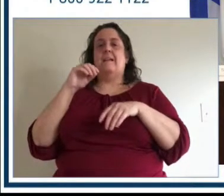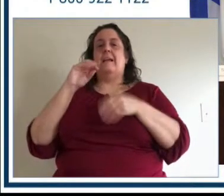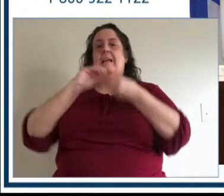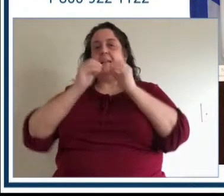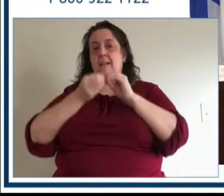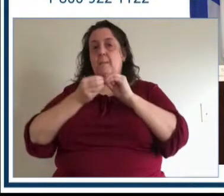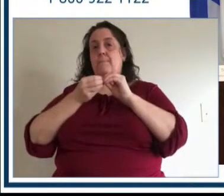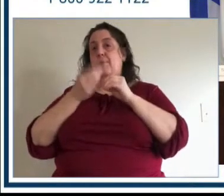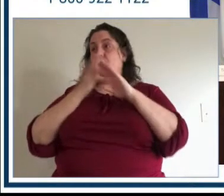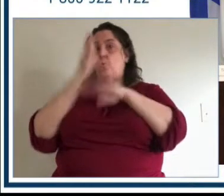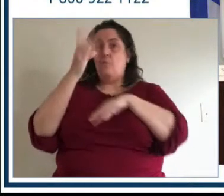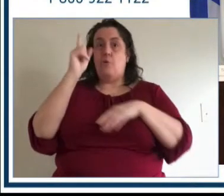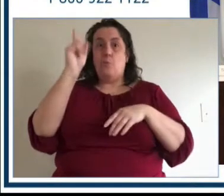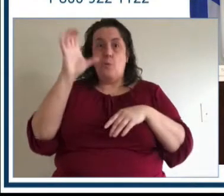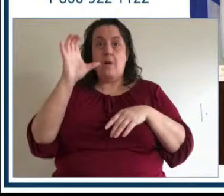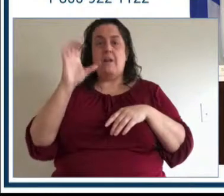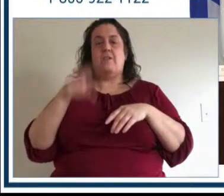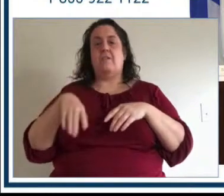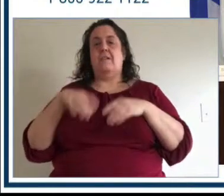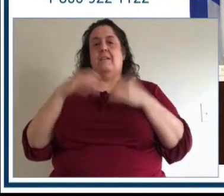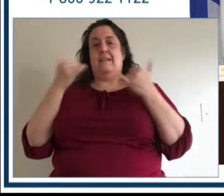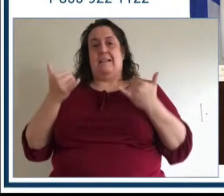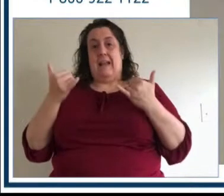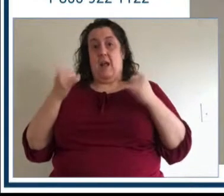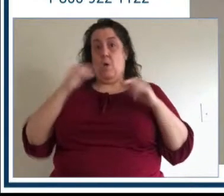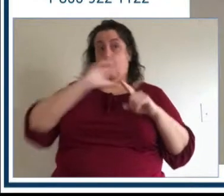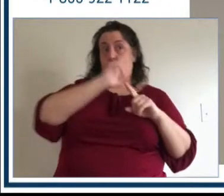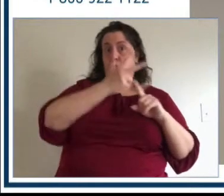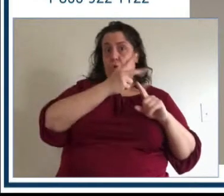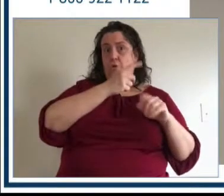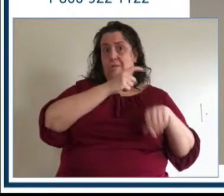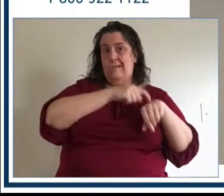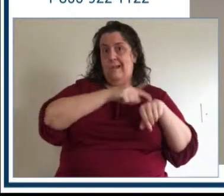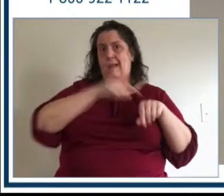panorama. Well, we had the same pressures,